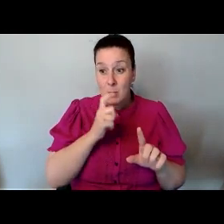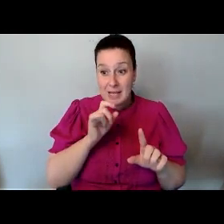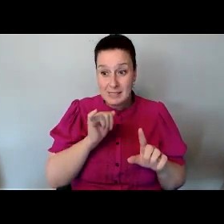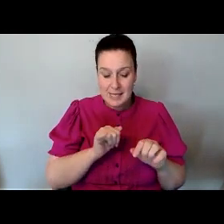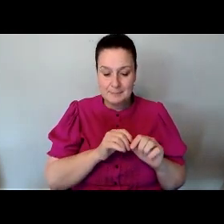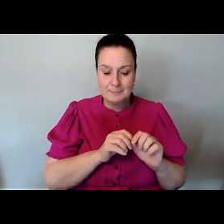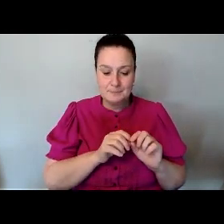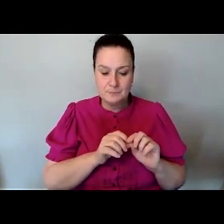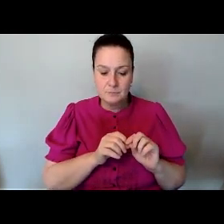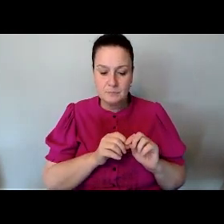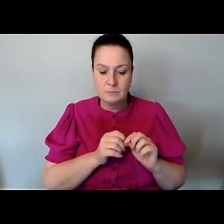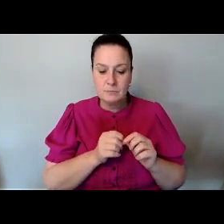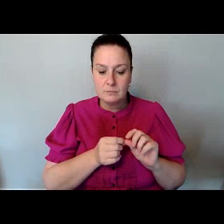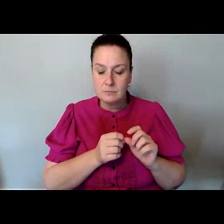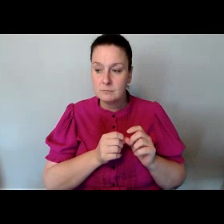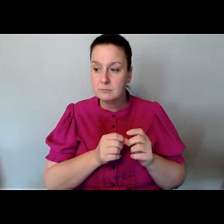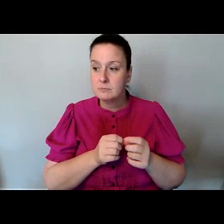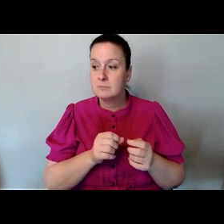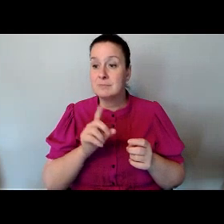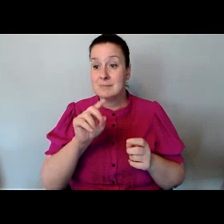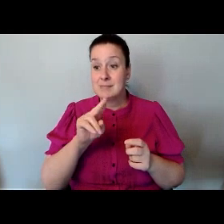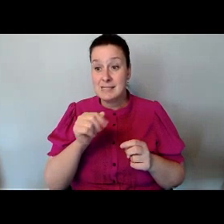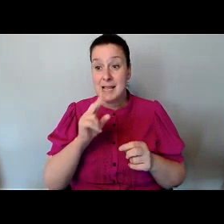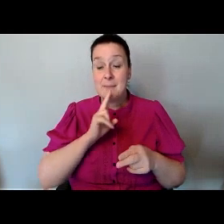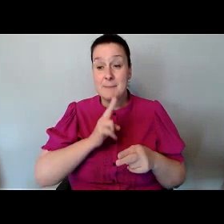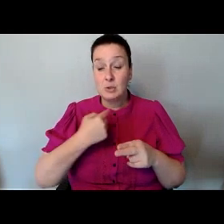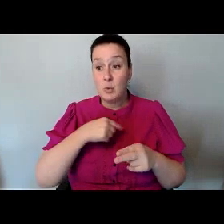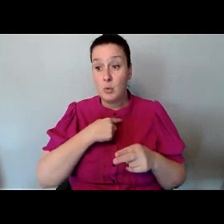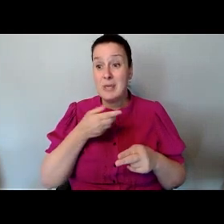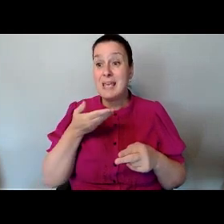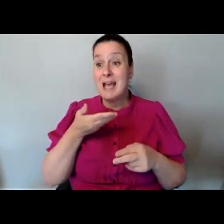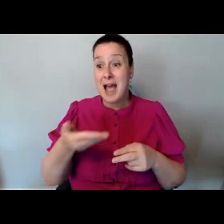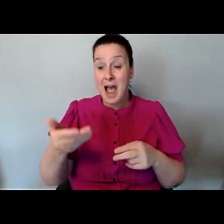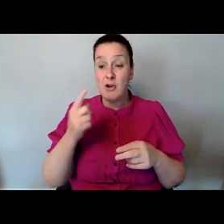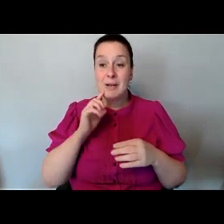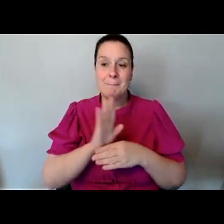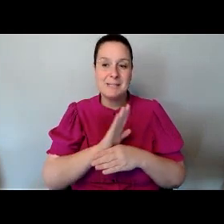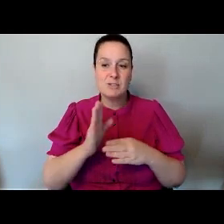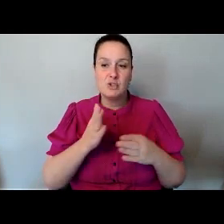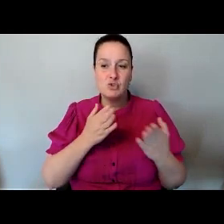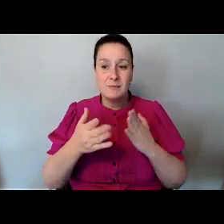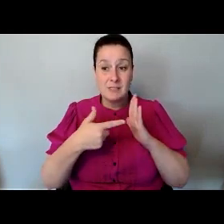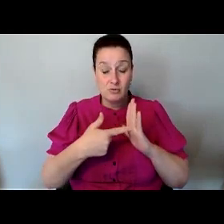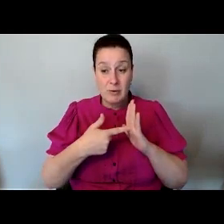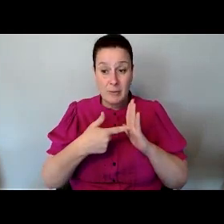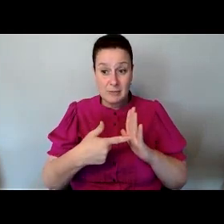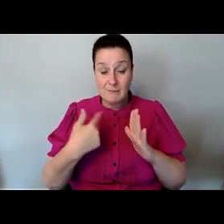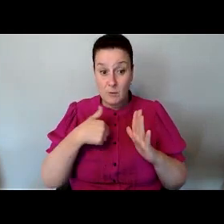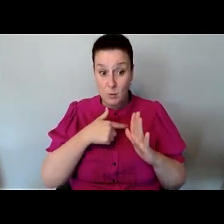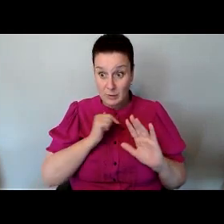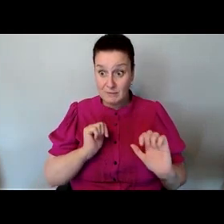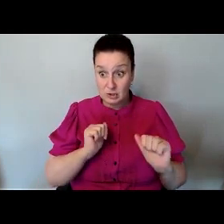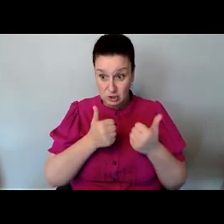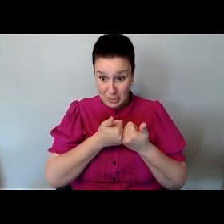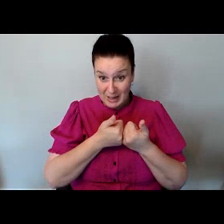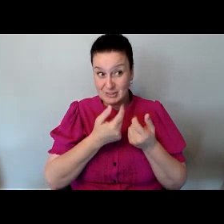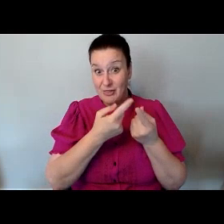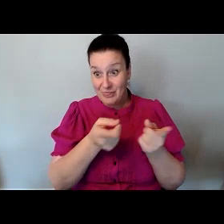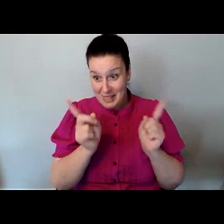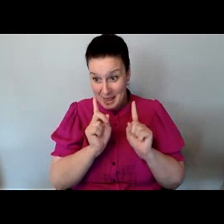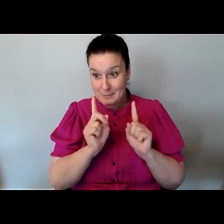because we have, Dana mentioned, we're hiring business services representatives, and we've challenged them to come back to us